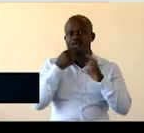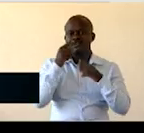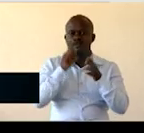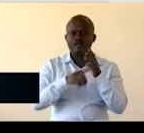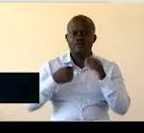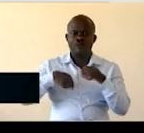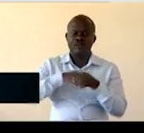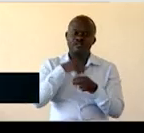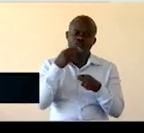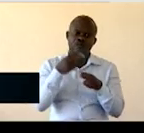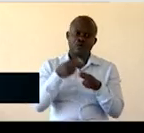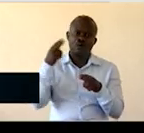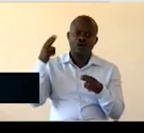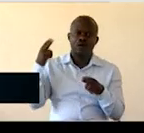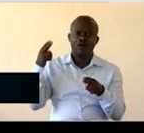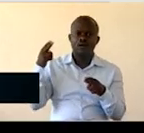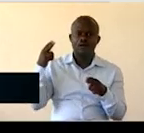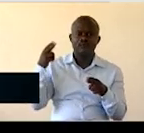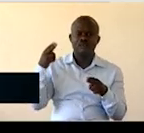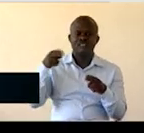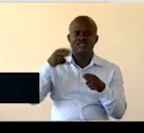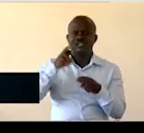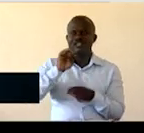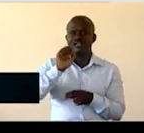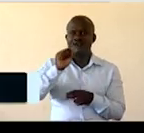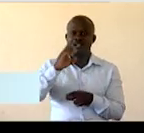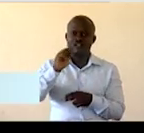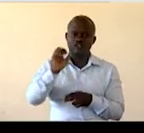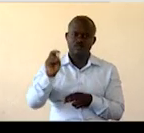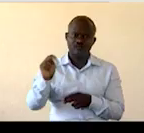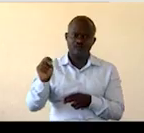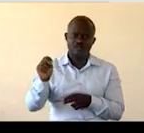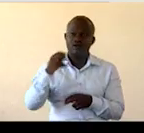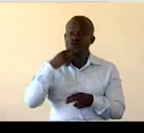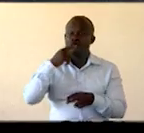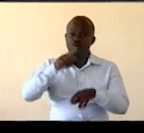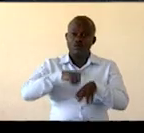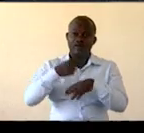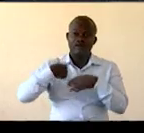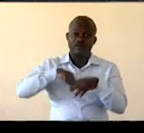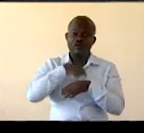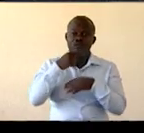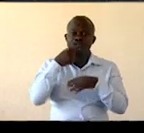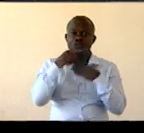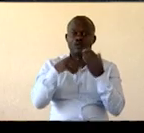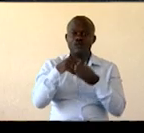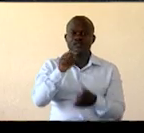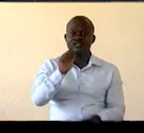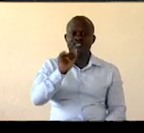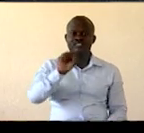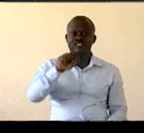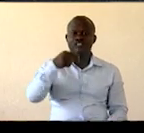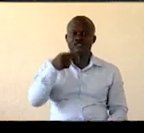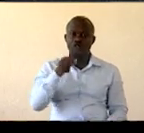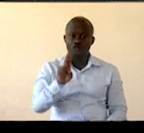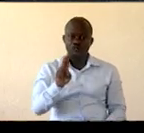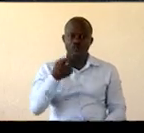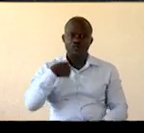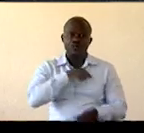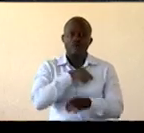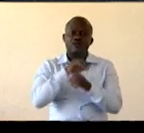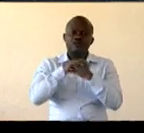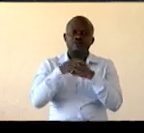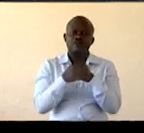call reaction. So when we talk about tissue, we mean a group